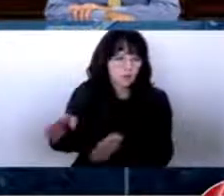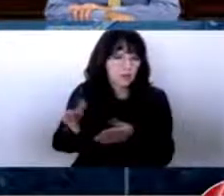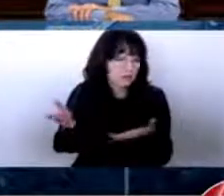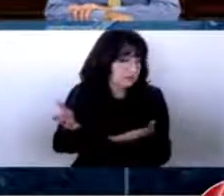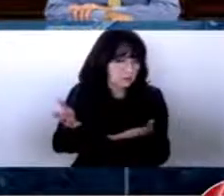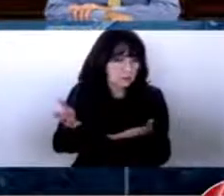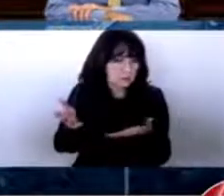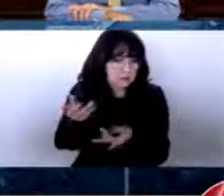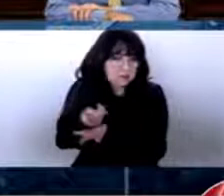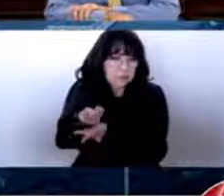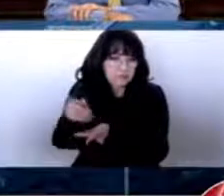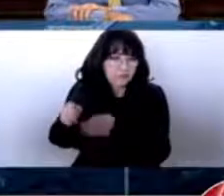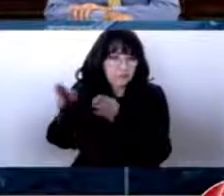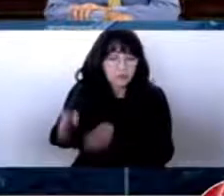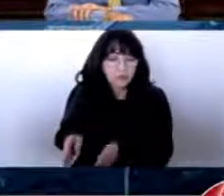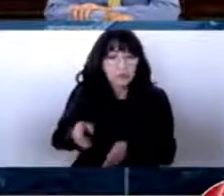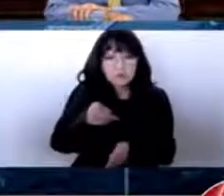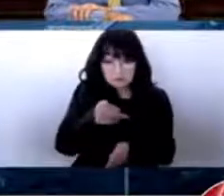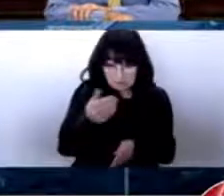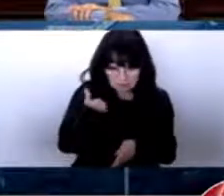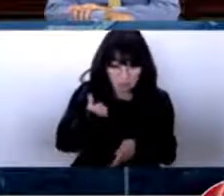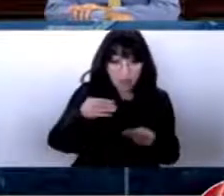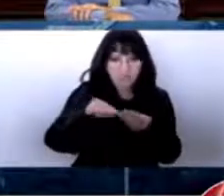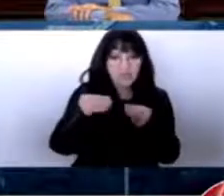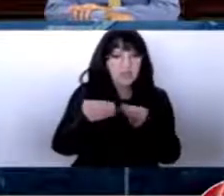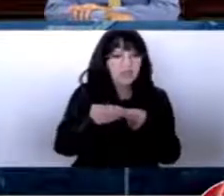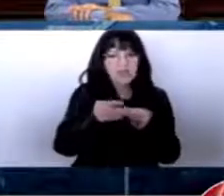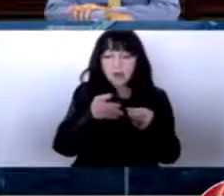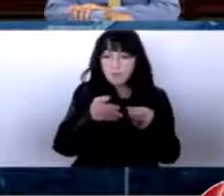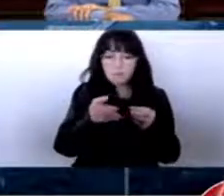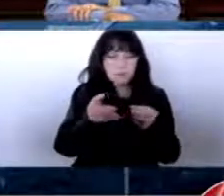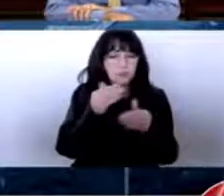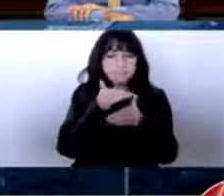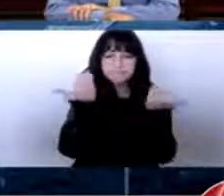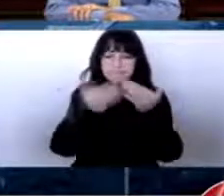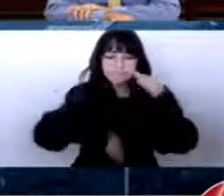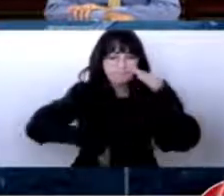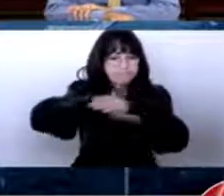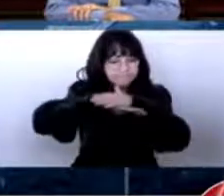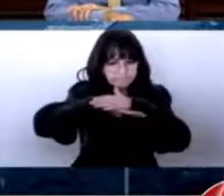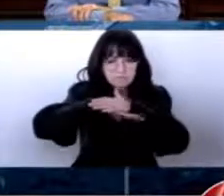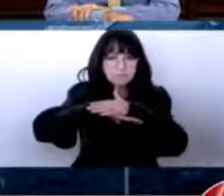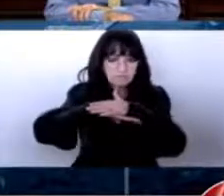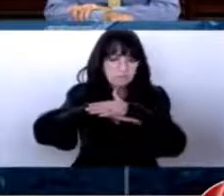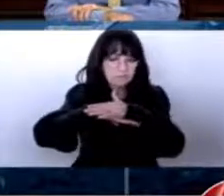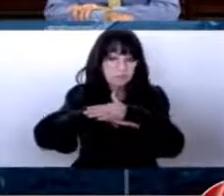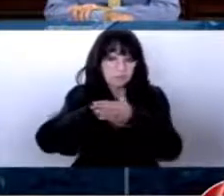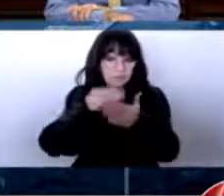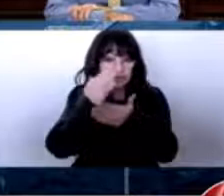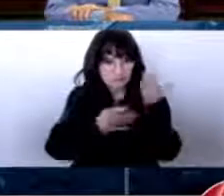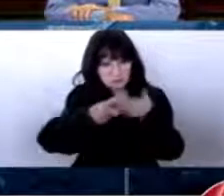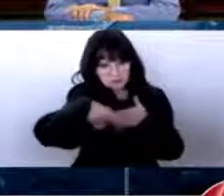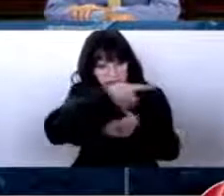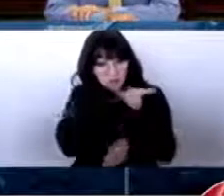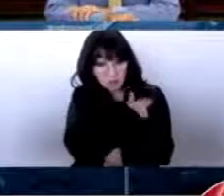cross? How many hospitals right now are operating at or even over capacity?